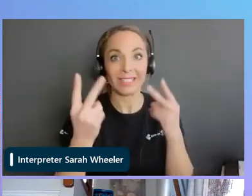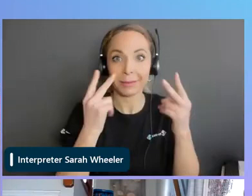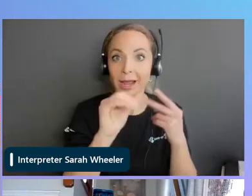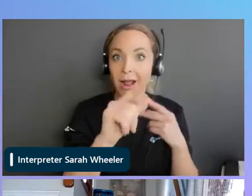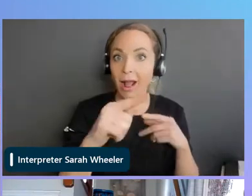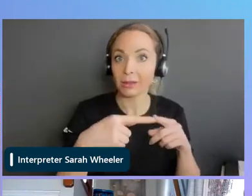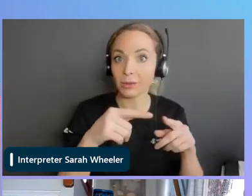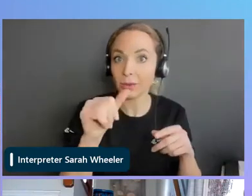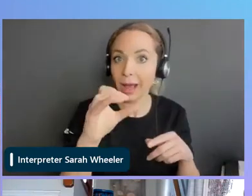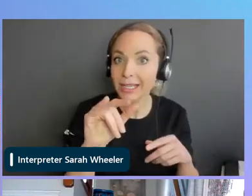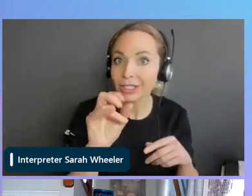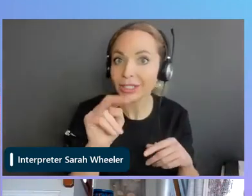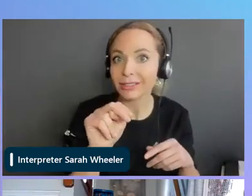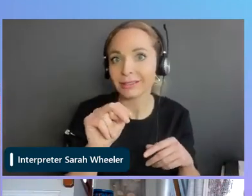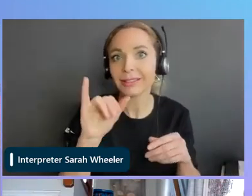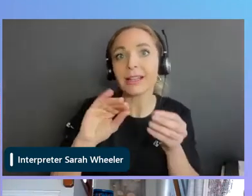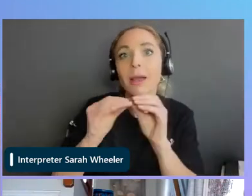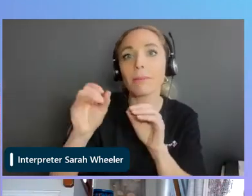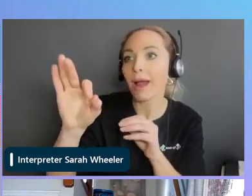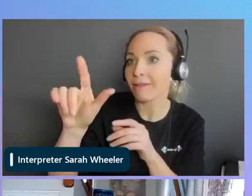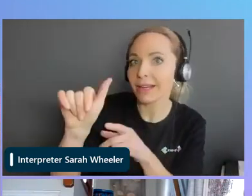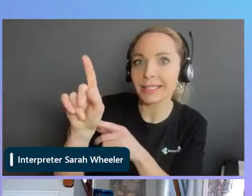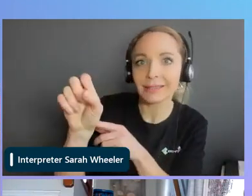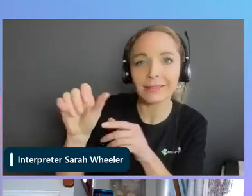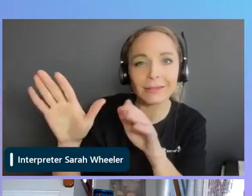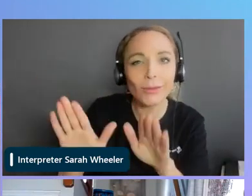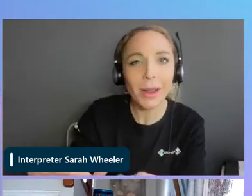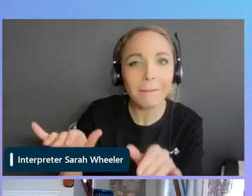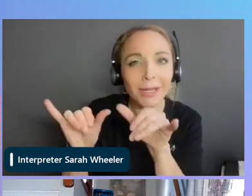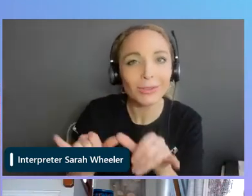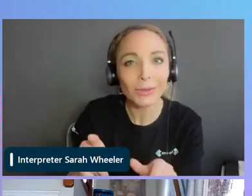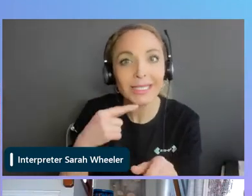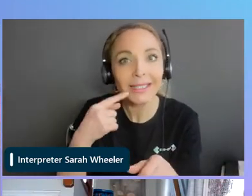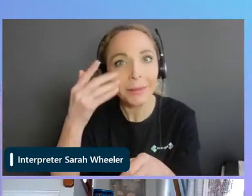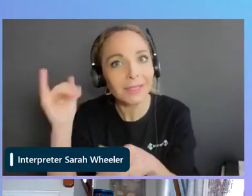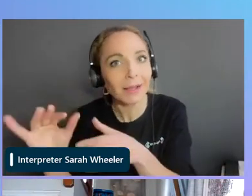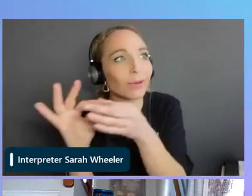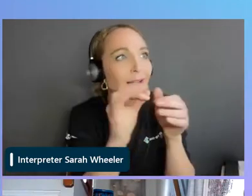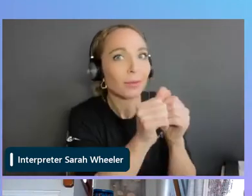great metric. And you can tell because it has a lot in common with that objective.